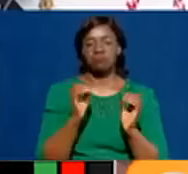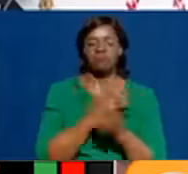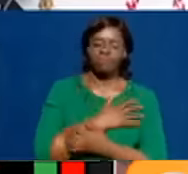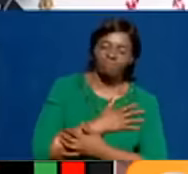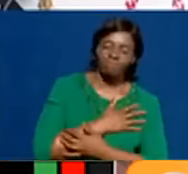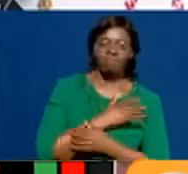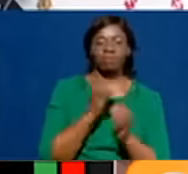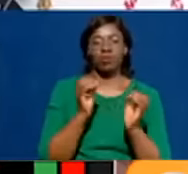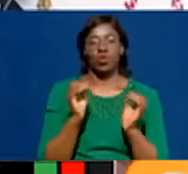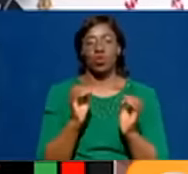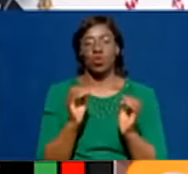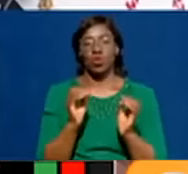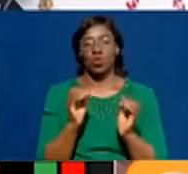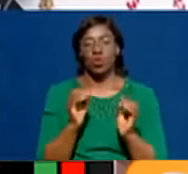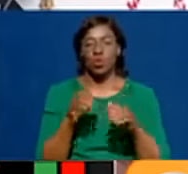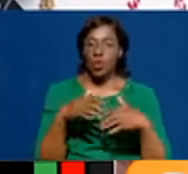affection